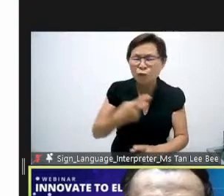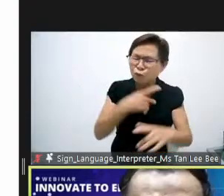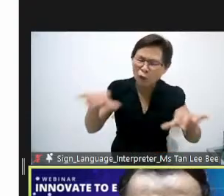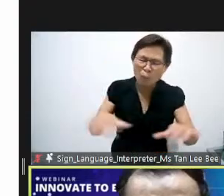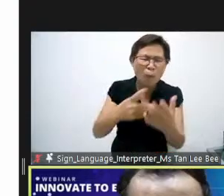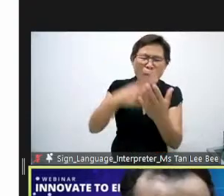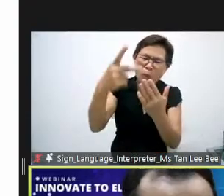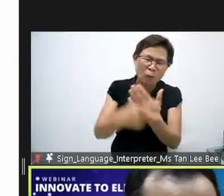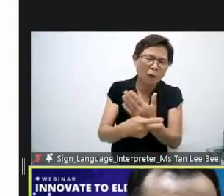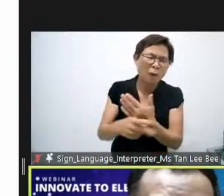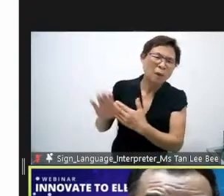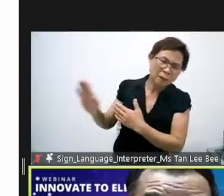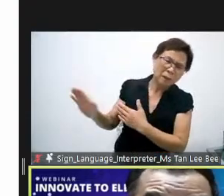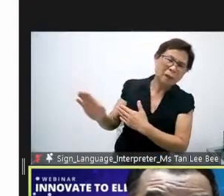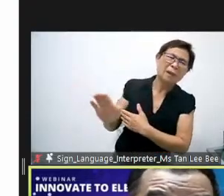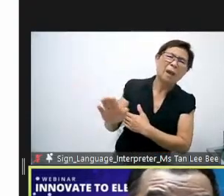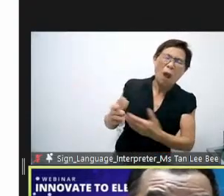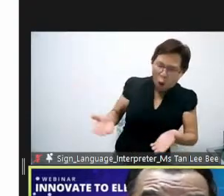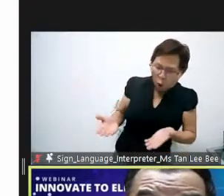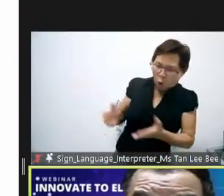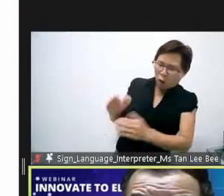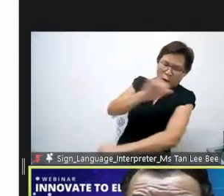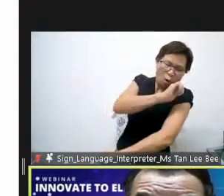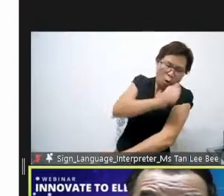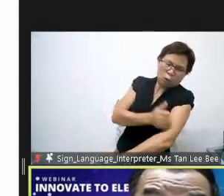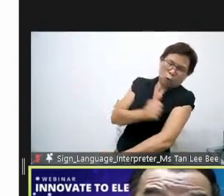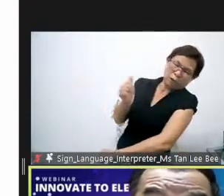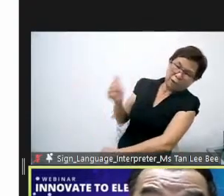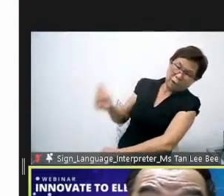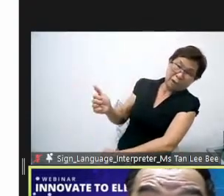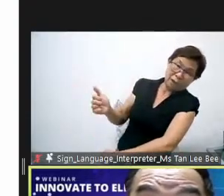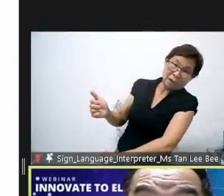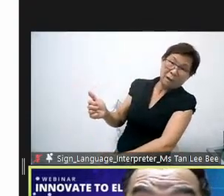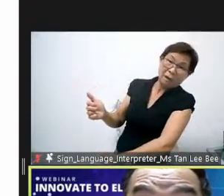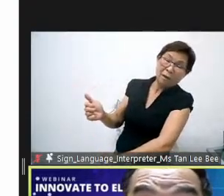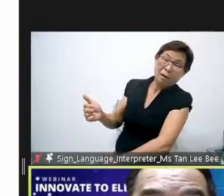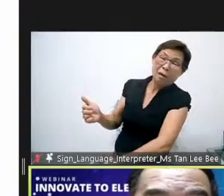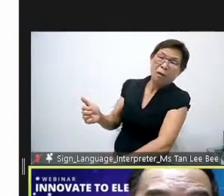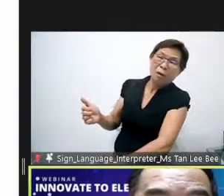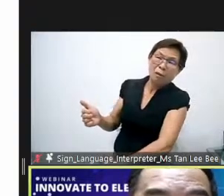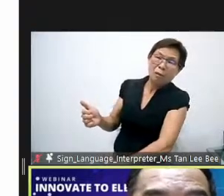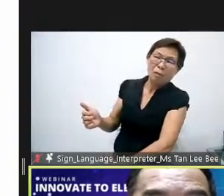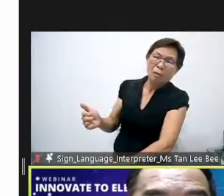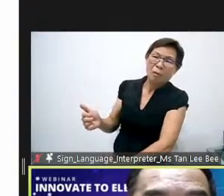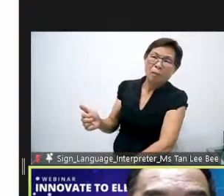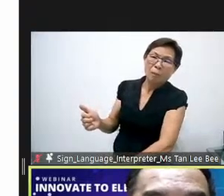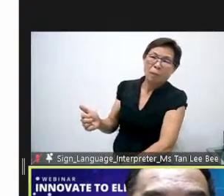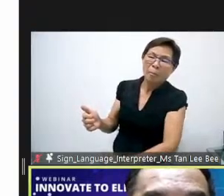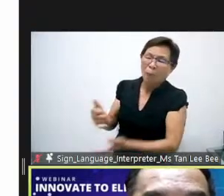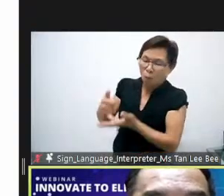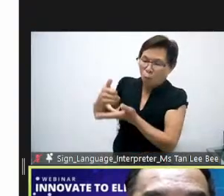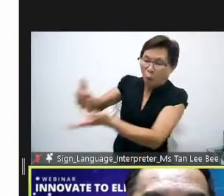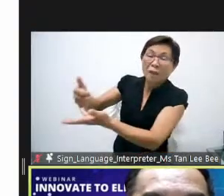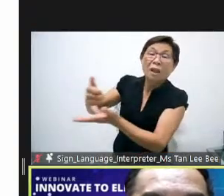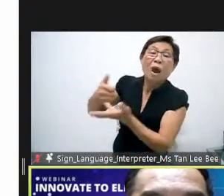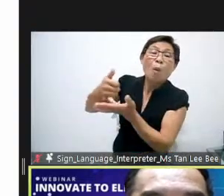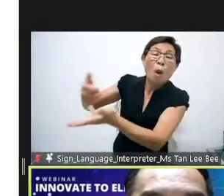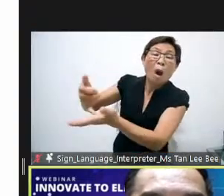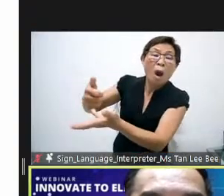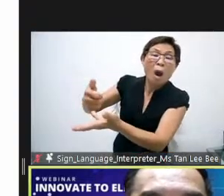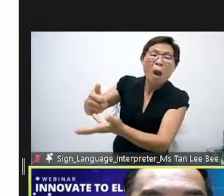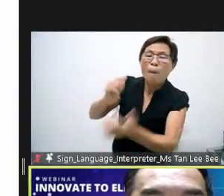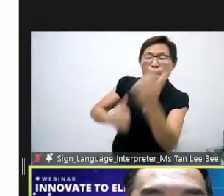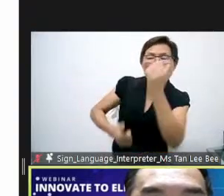them, the local authority themselves have been so-called awarded as the